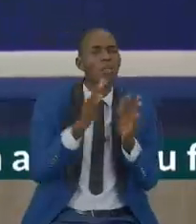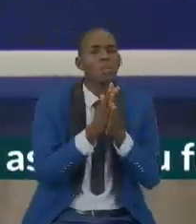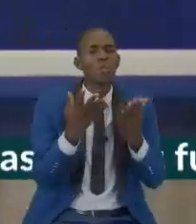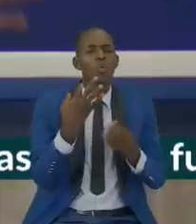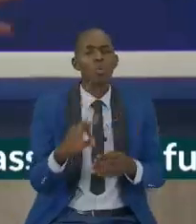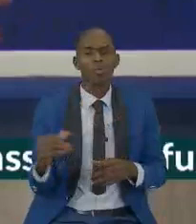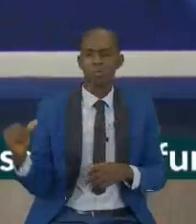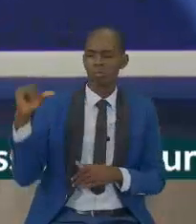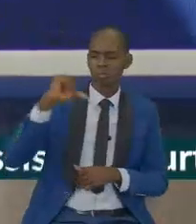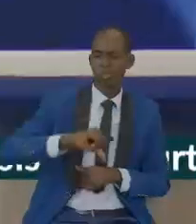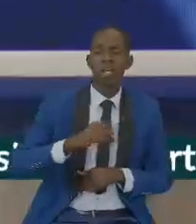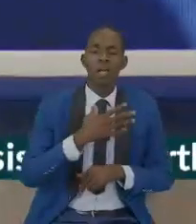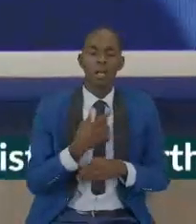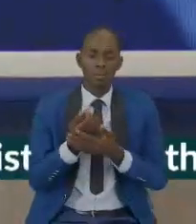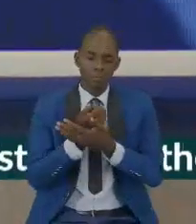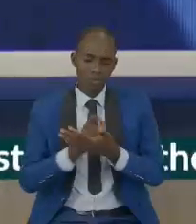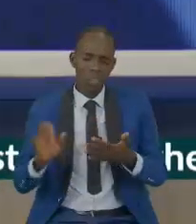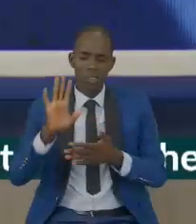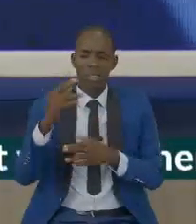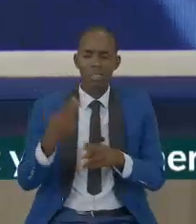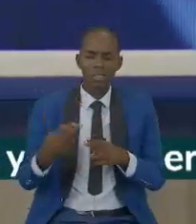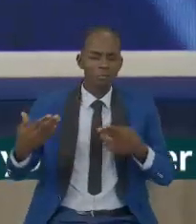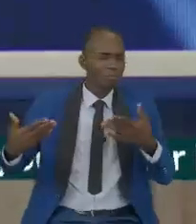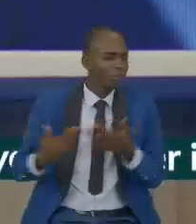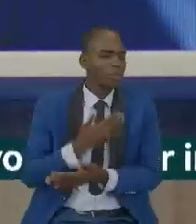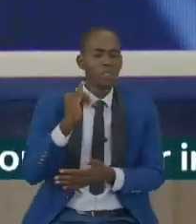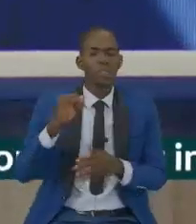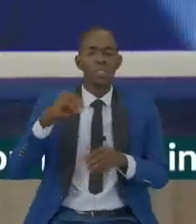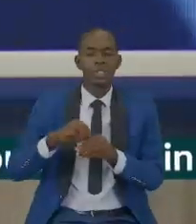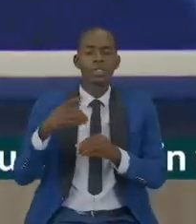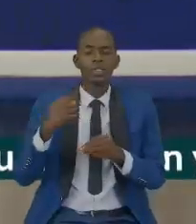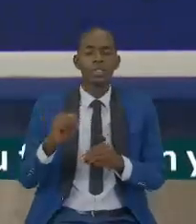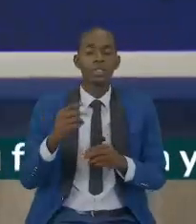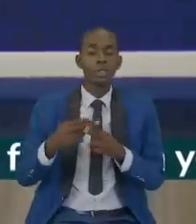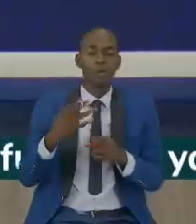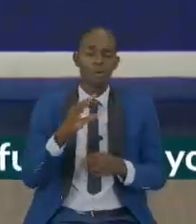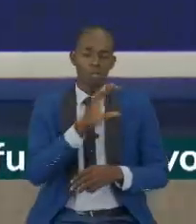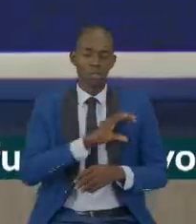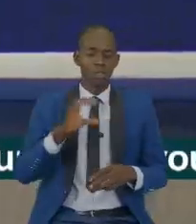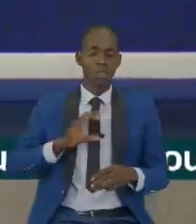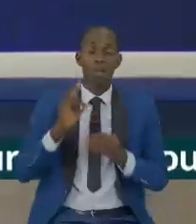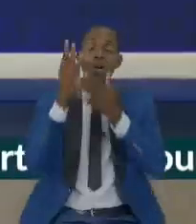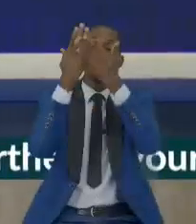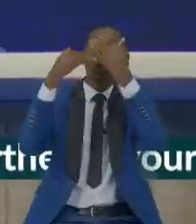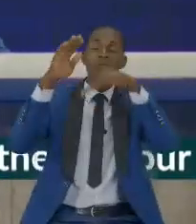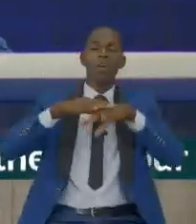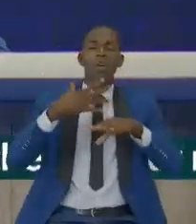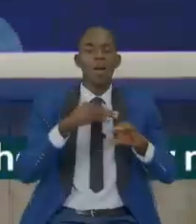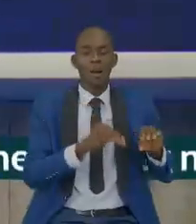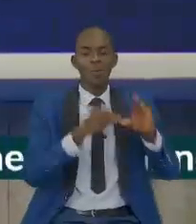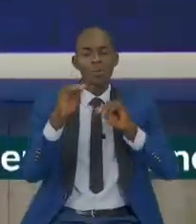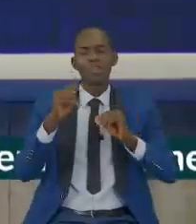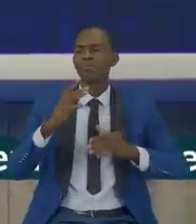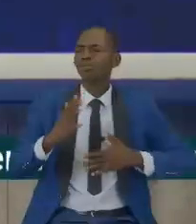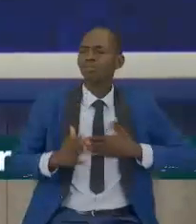their names into the book of the citizens of heaven and put the joy of salvation